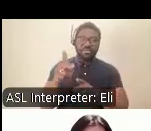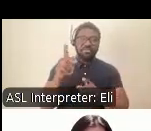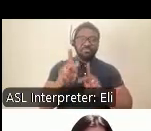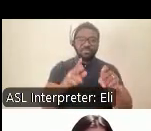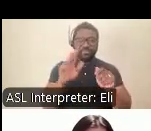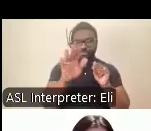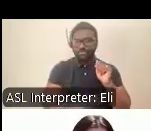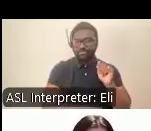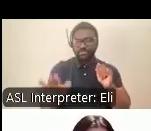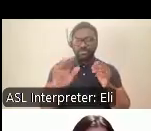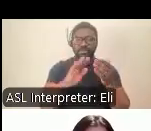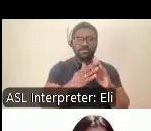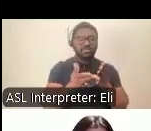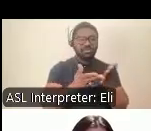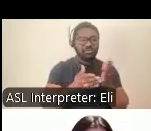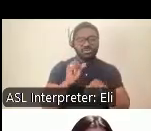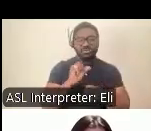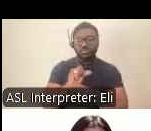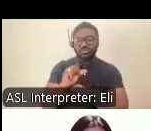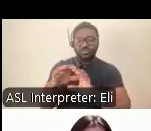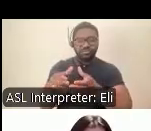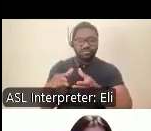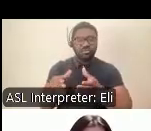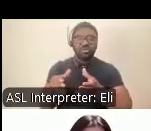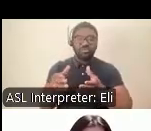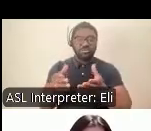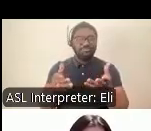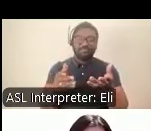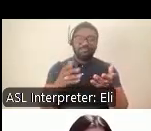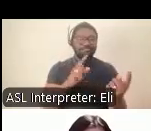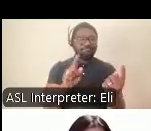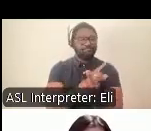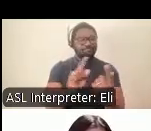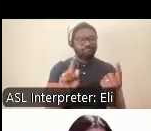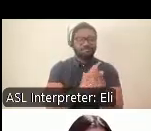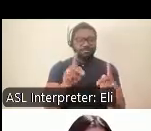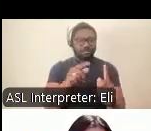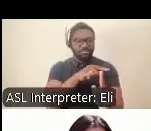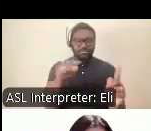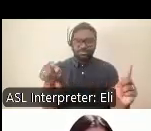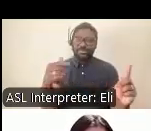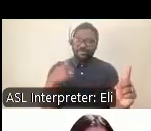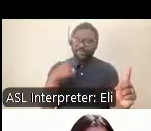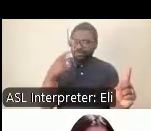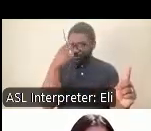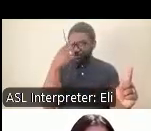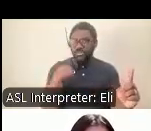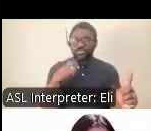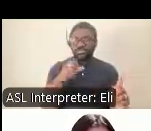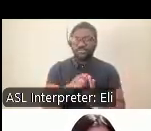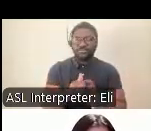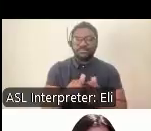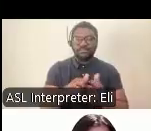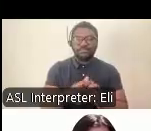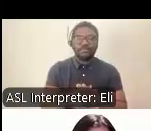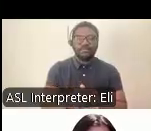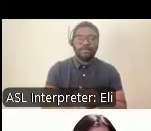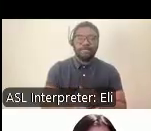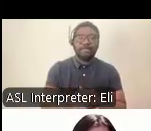community service settings are likely interacting with individuals who may have a mental health condition. And yet